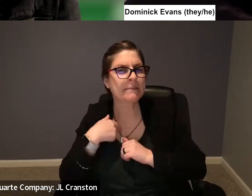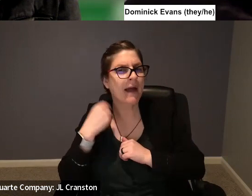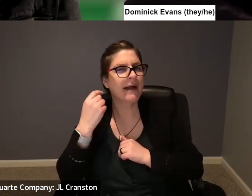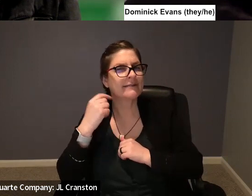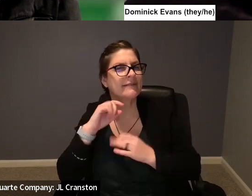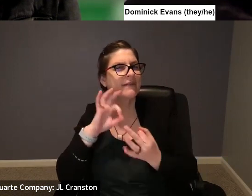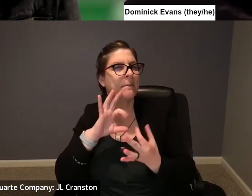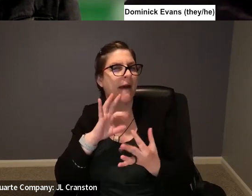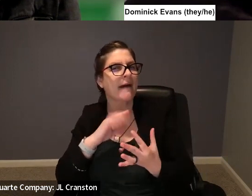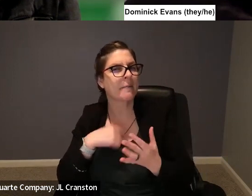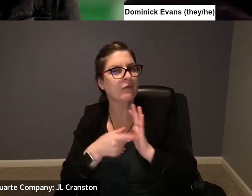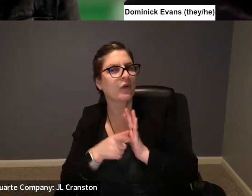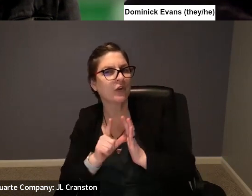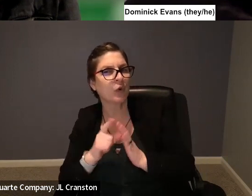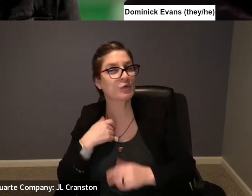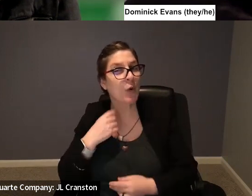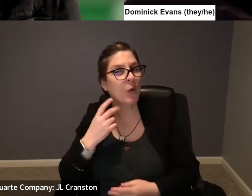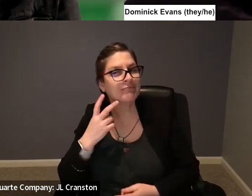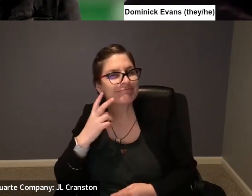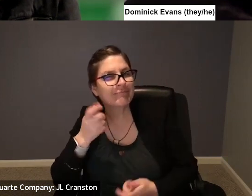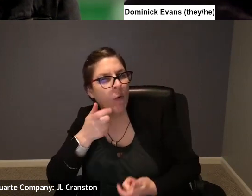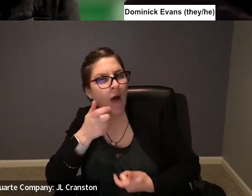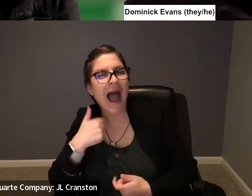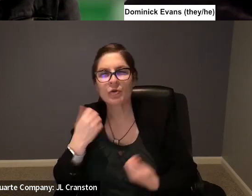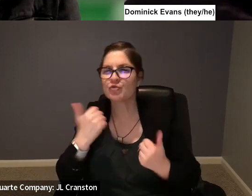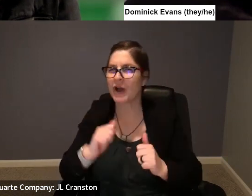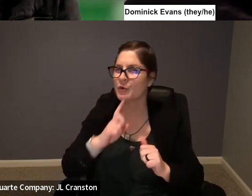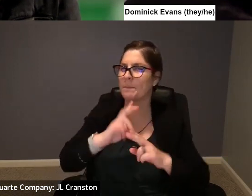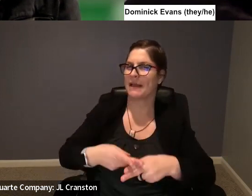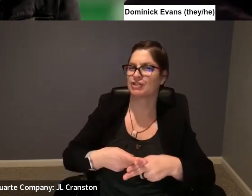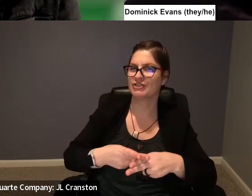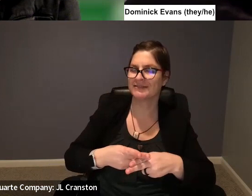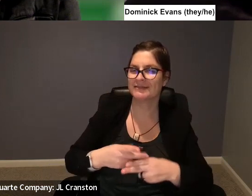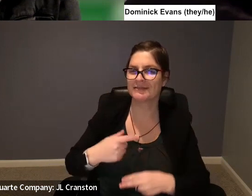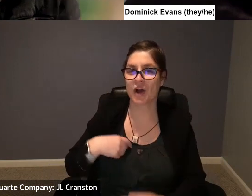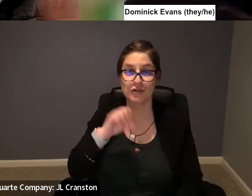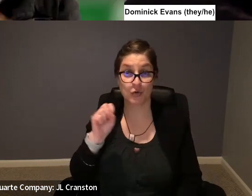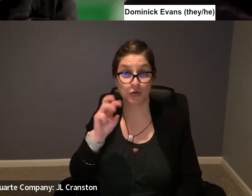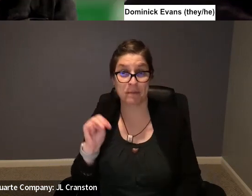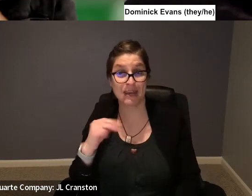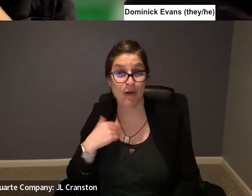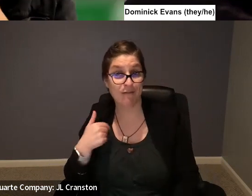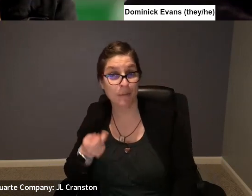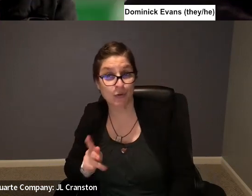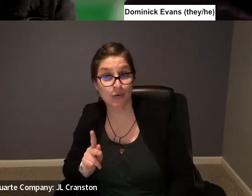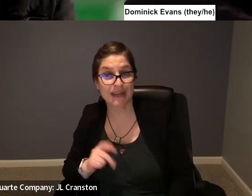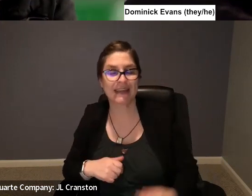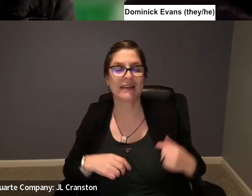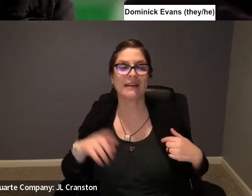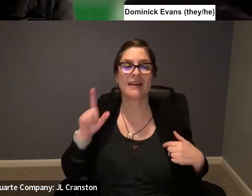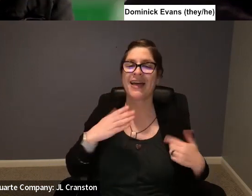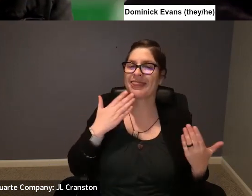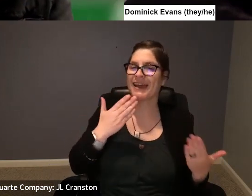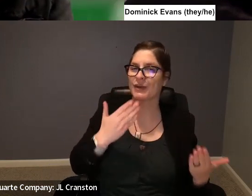my work, and I will try to mention it on social media when I get a chance. So thank you. And